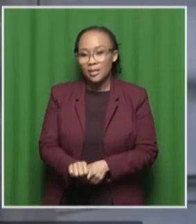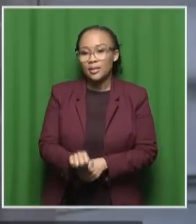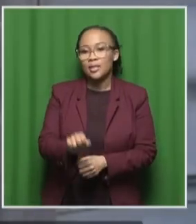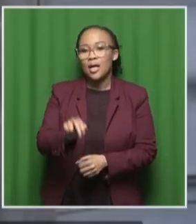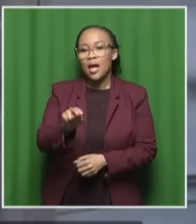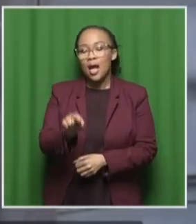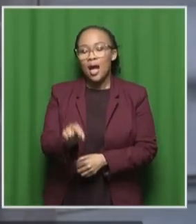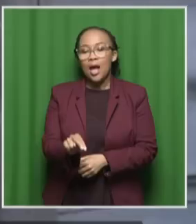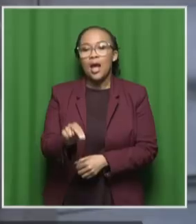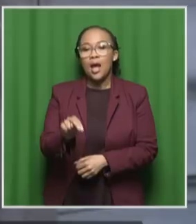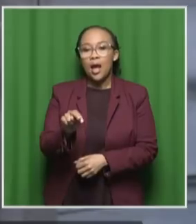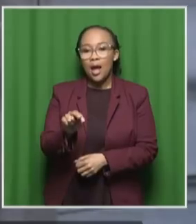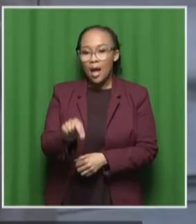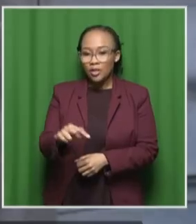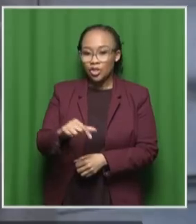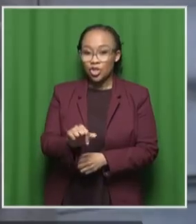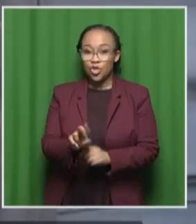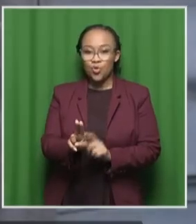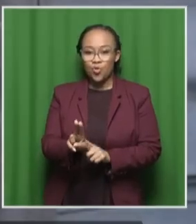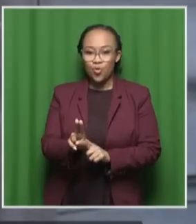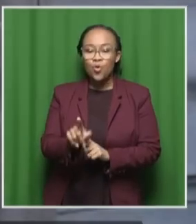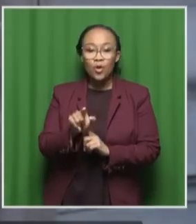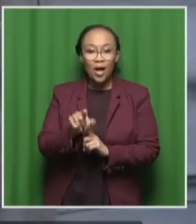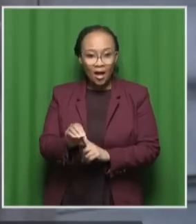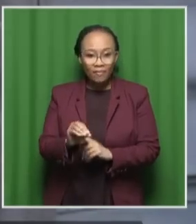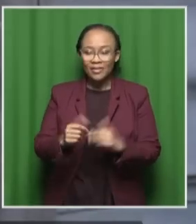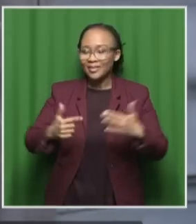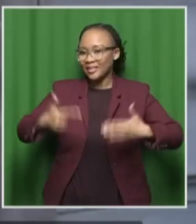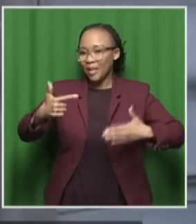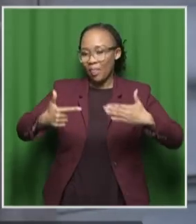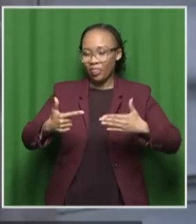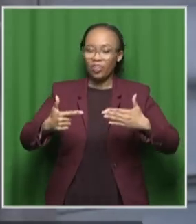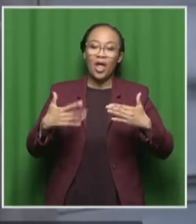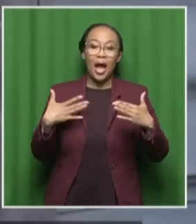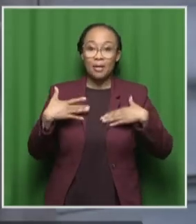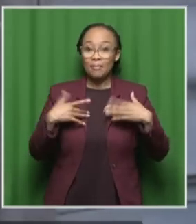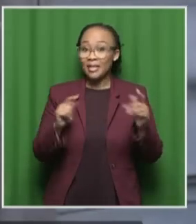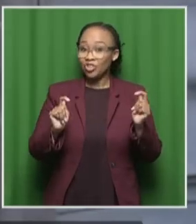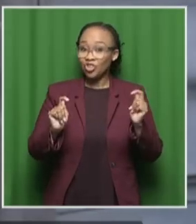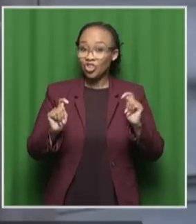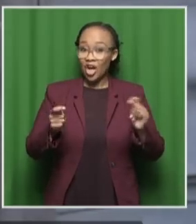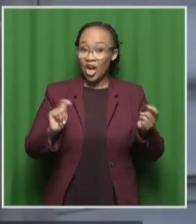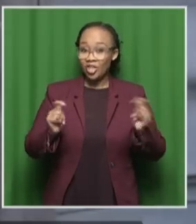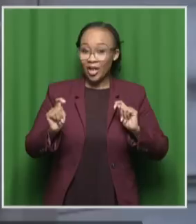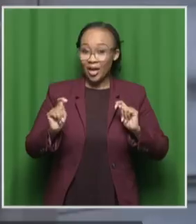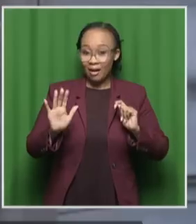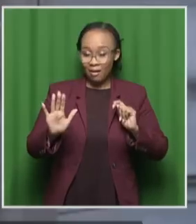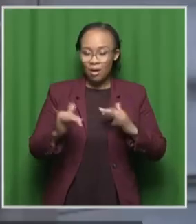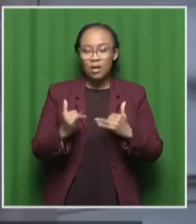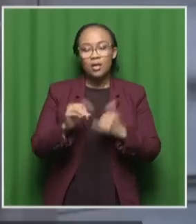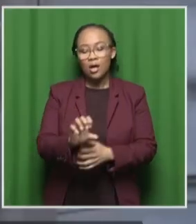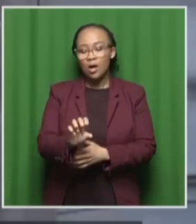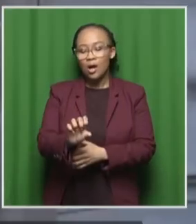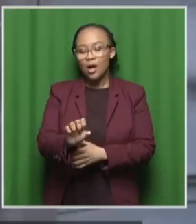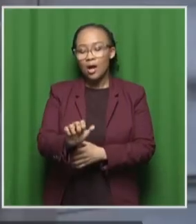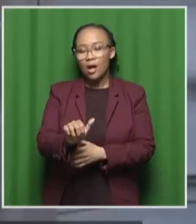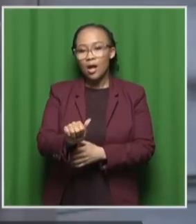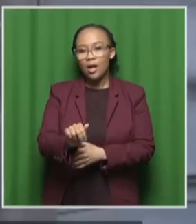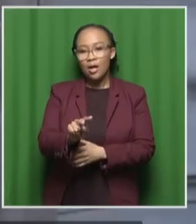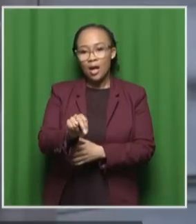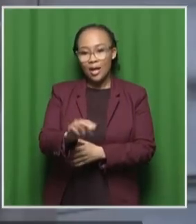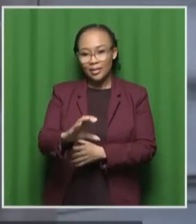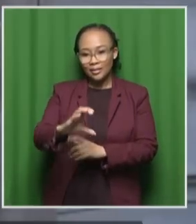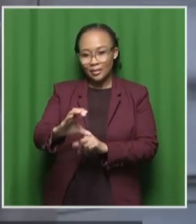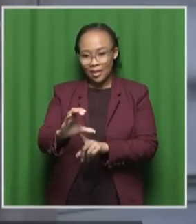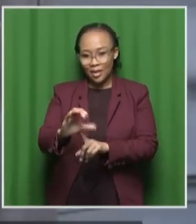emanates from the 7th administration and a changing political landscape, which saw the ANC have to change